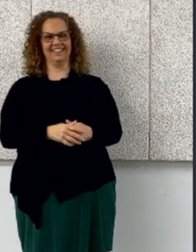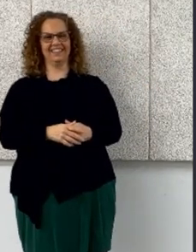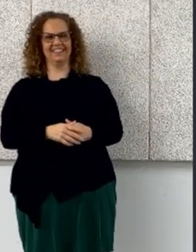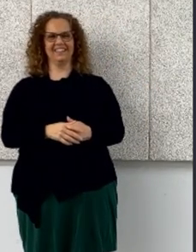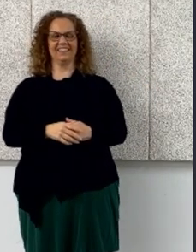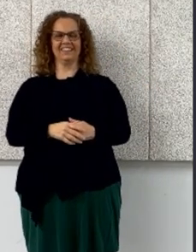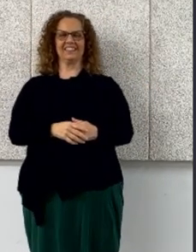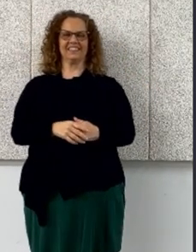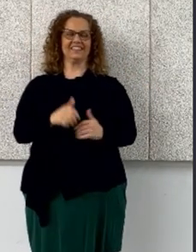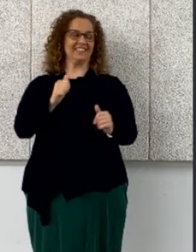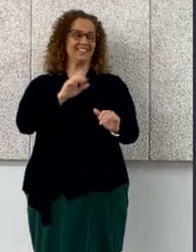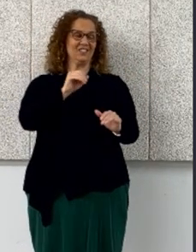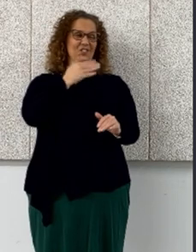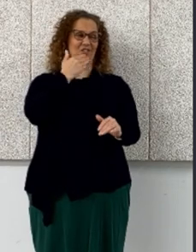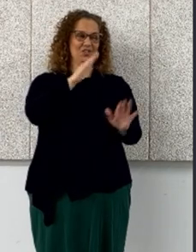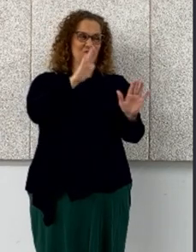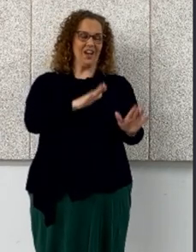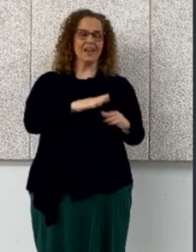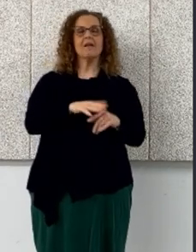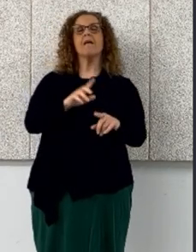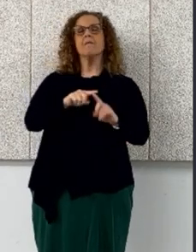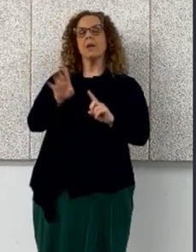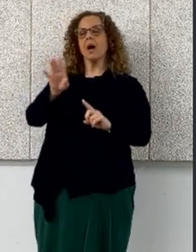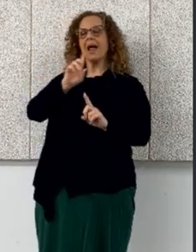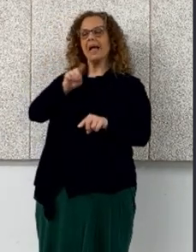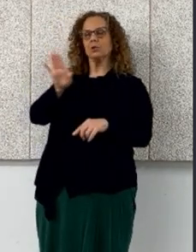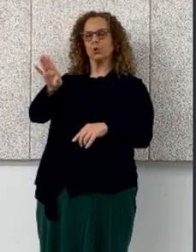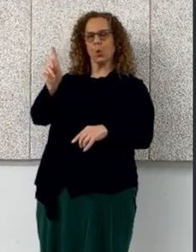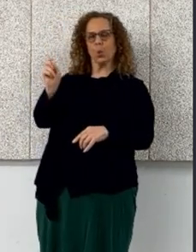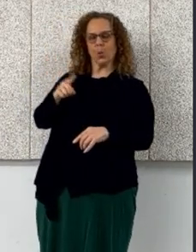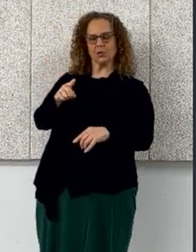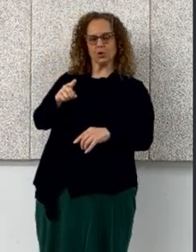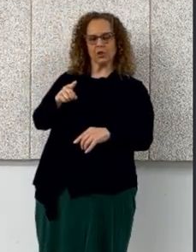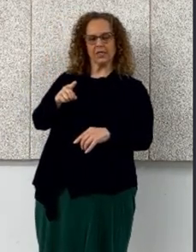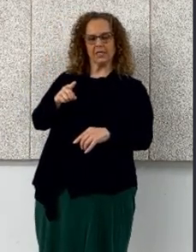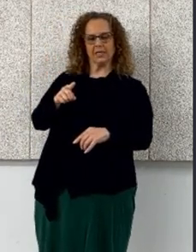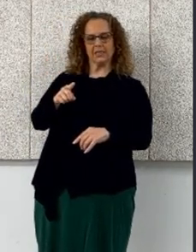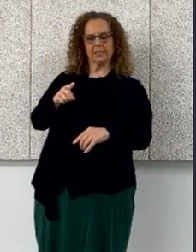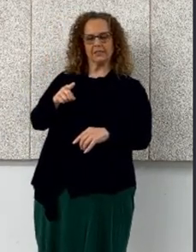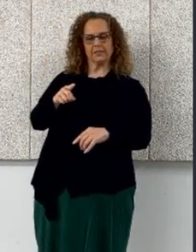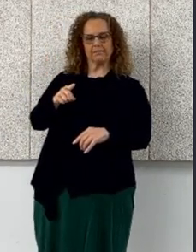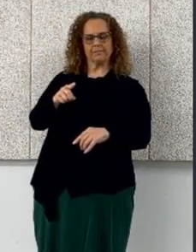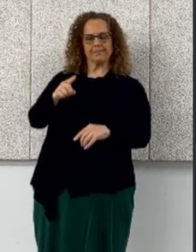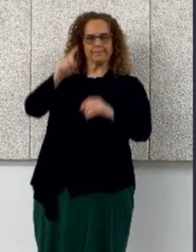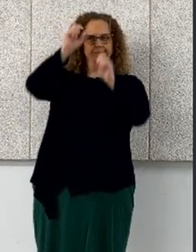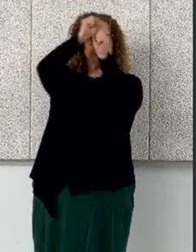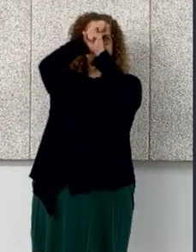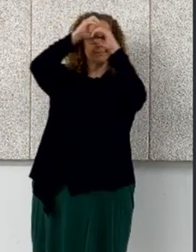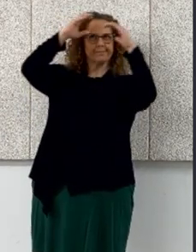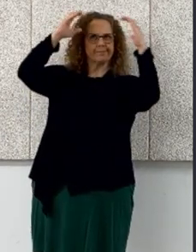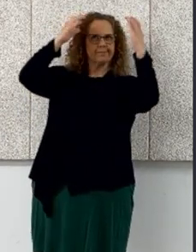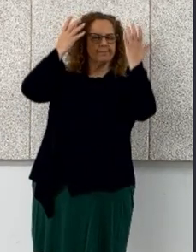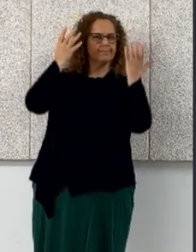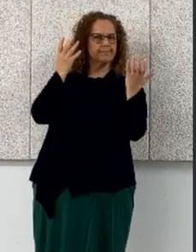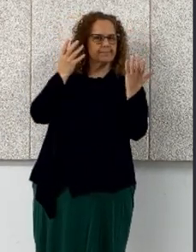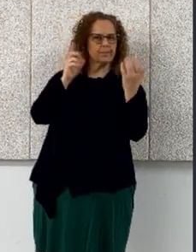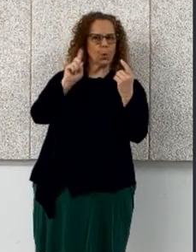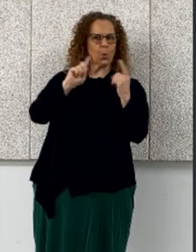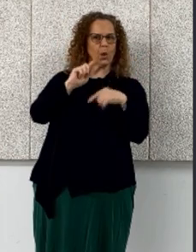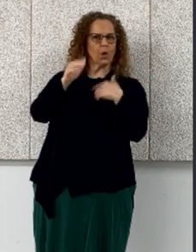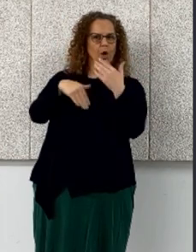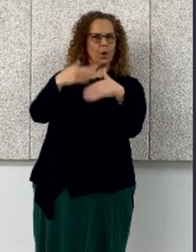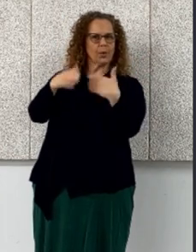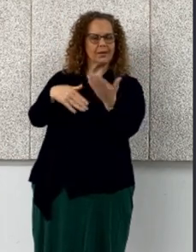Yeah, so great. But I mean, to your question about sort of vision, you know, where is this going and where do we serve? You know, again,